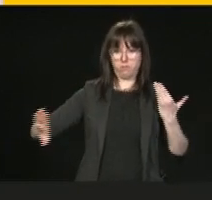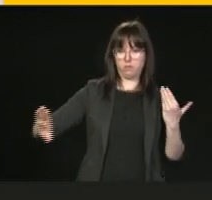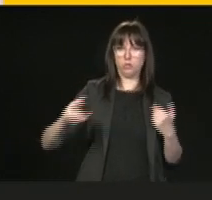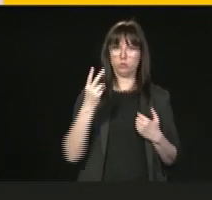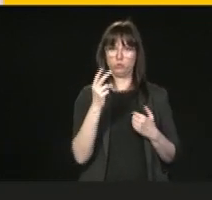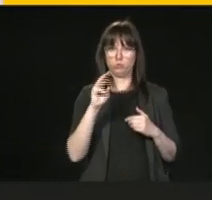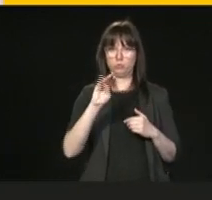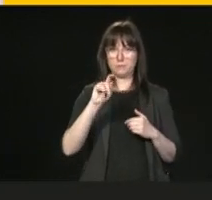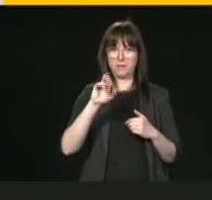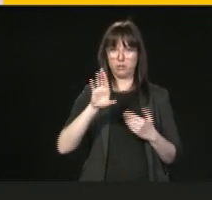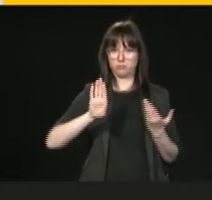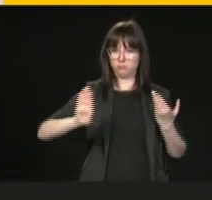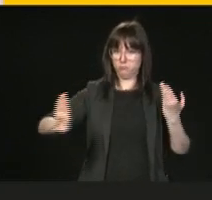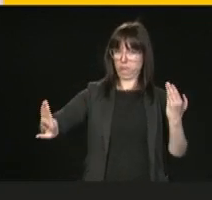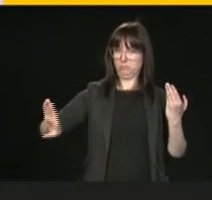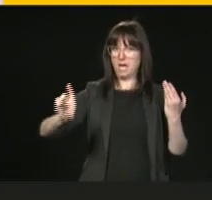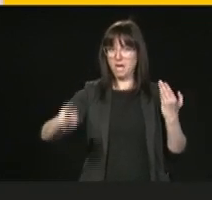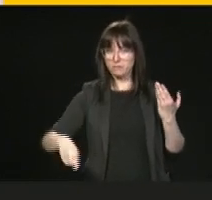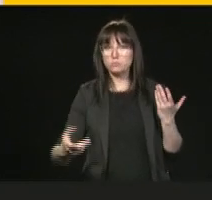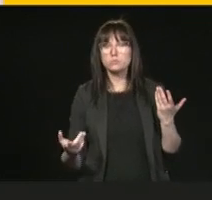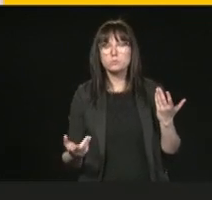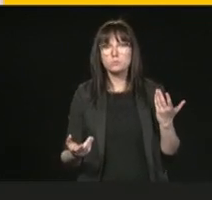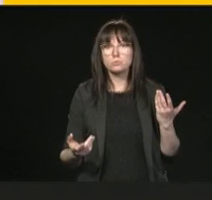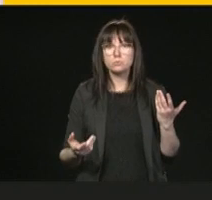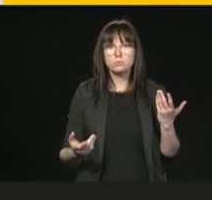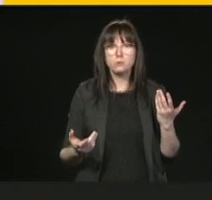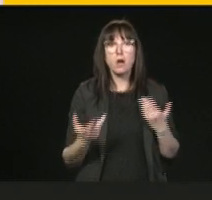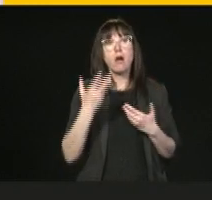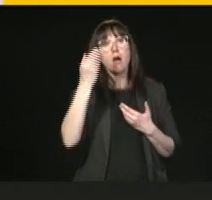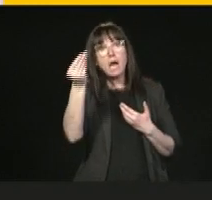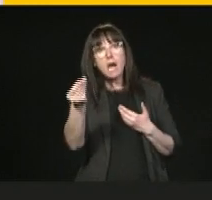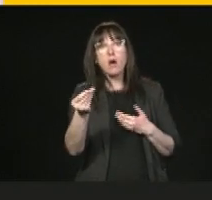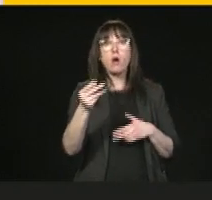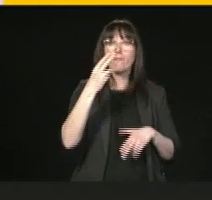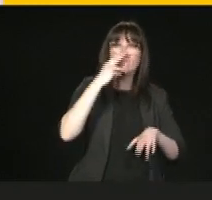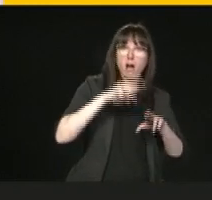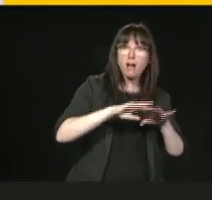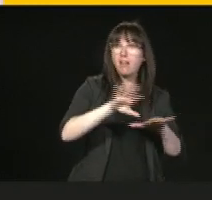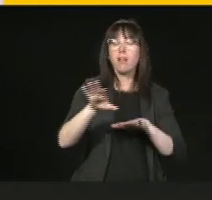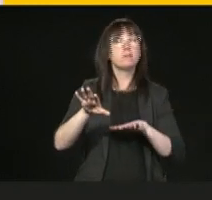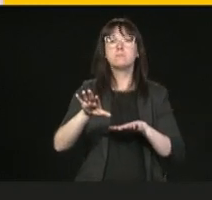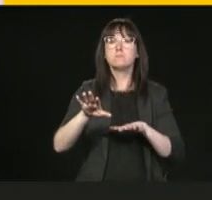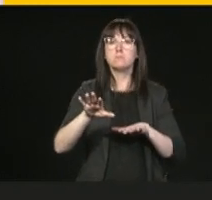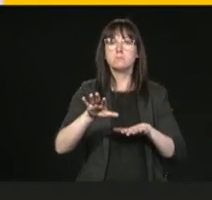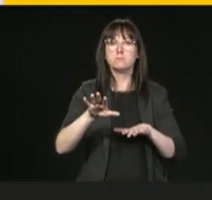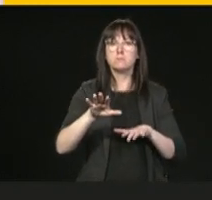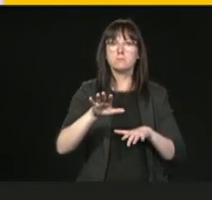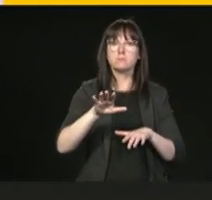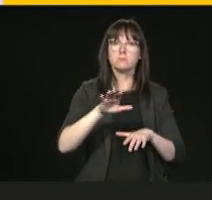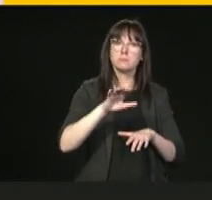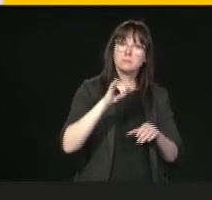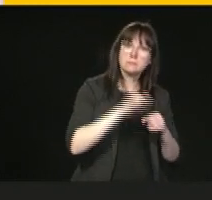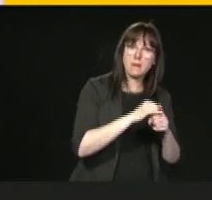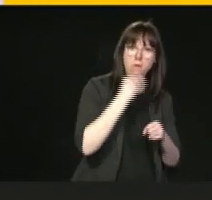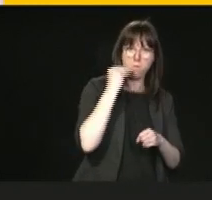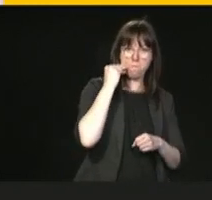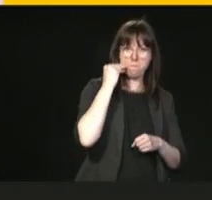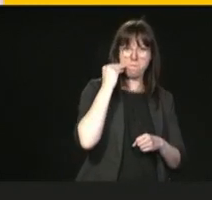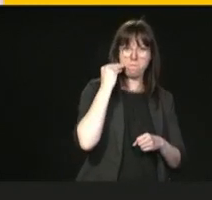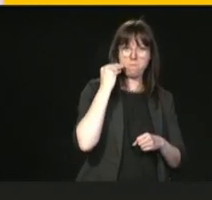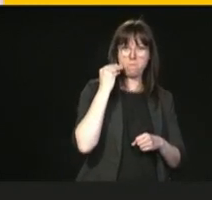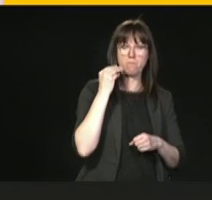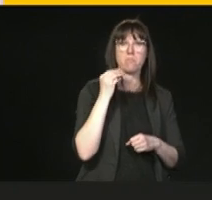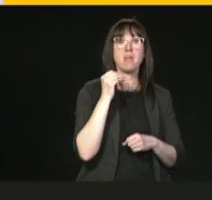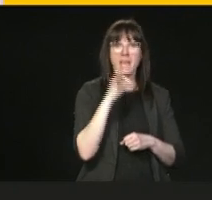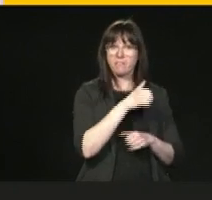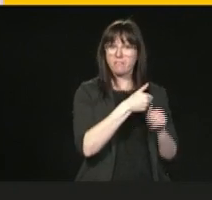apart from others, not going out unless you absolutely have to, and staying at home. If people can do